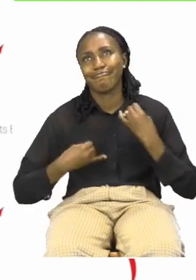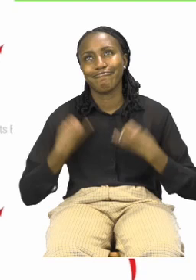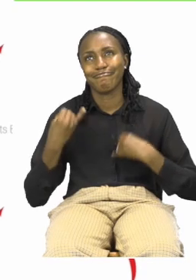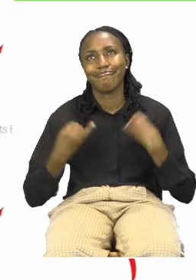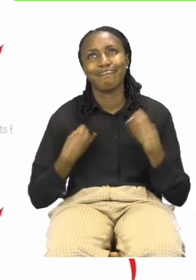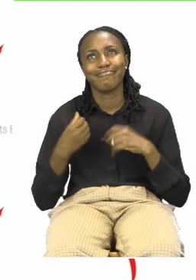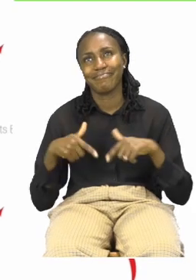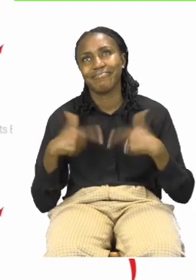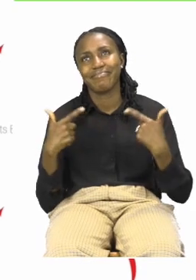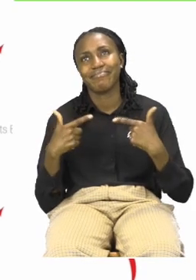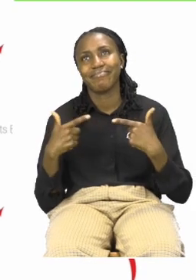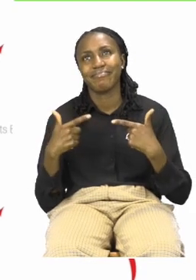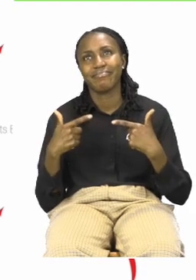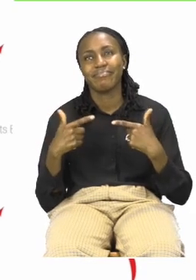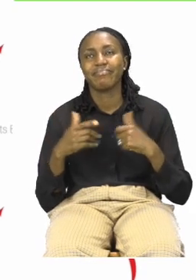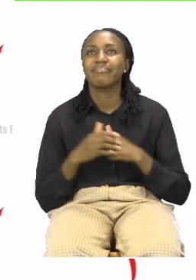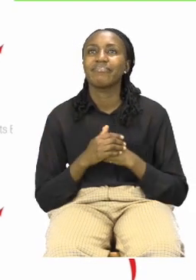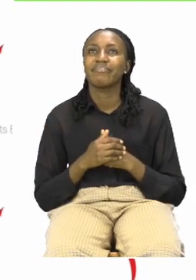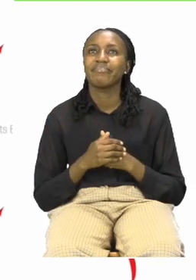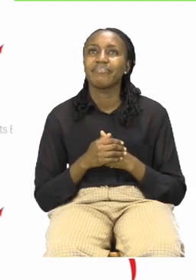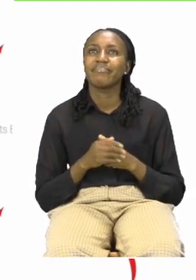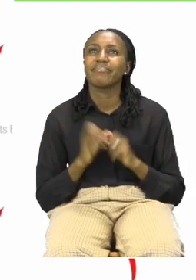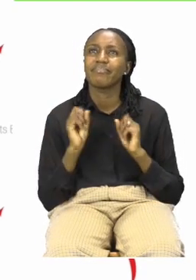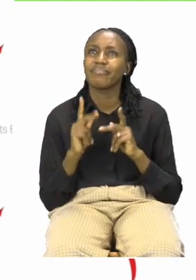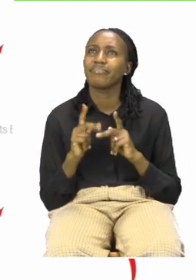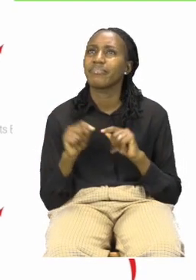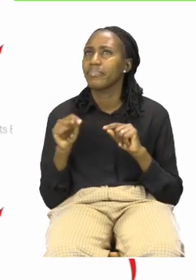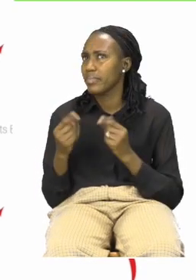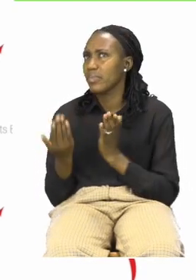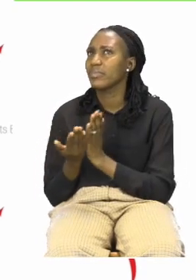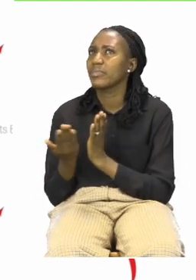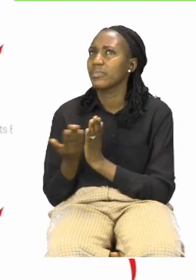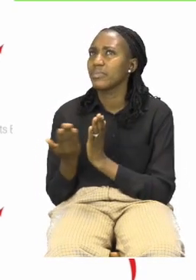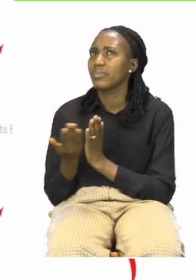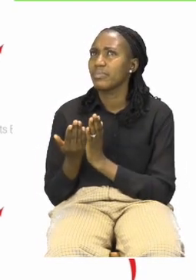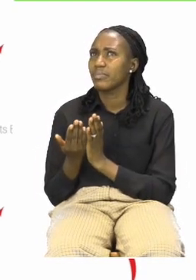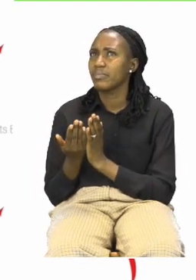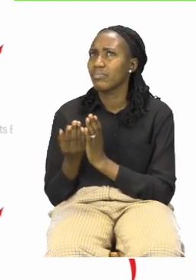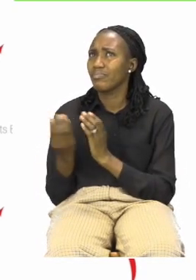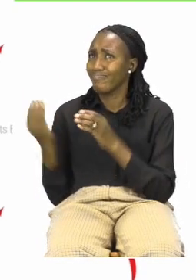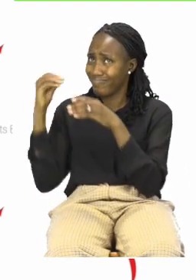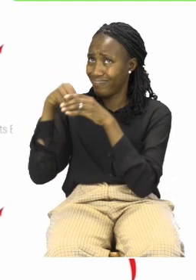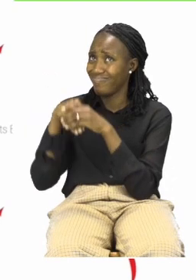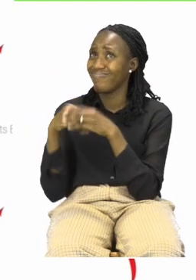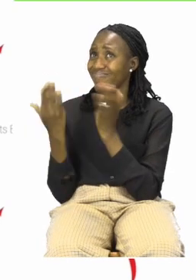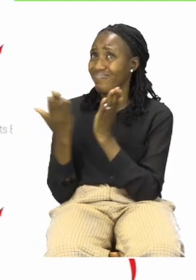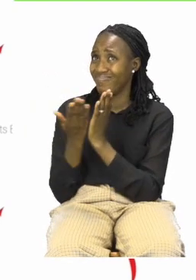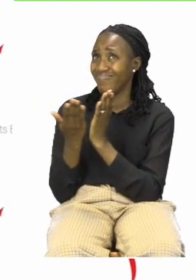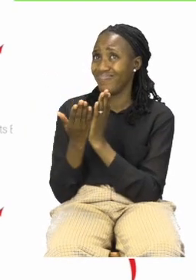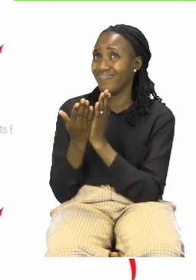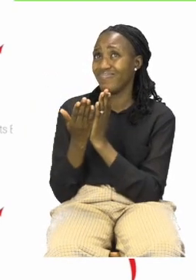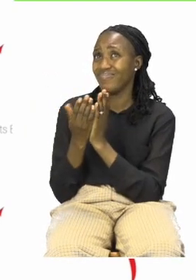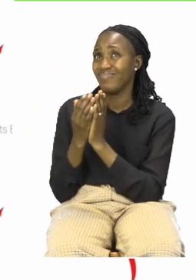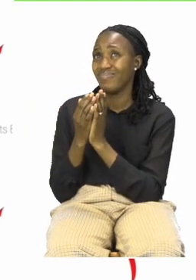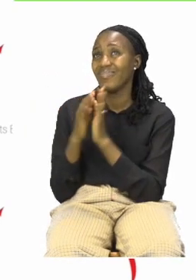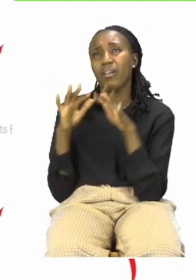the main thing. Okay, in terms of schools, have you been involved with schools in any